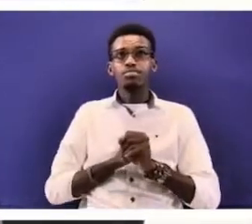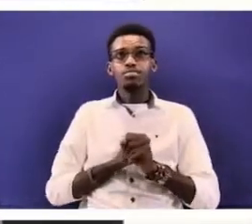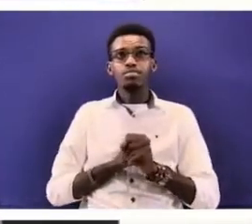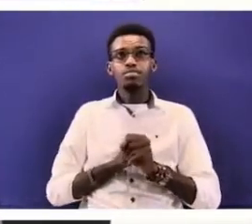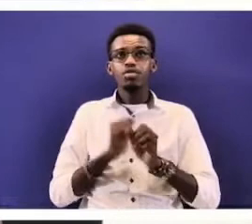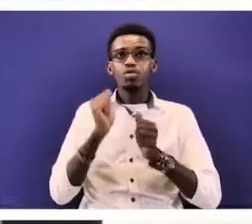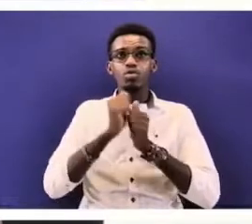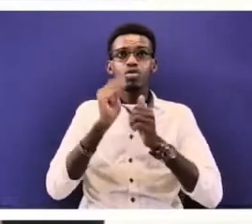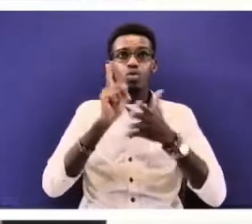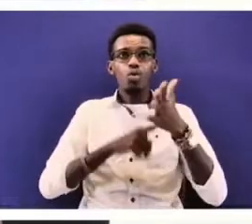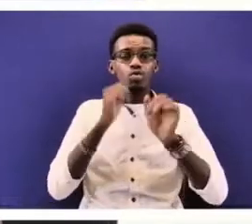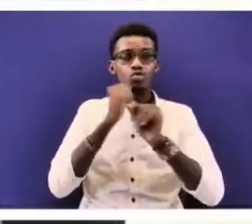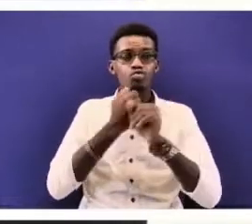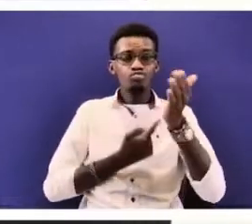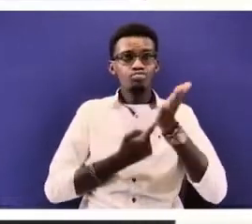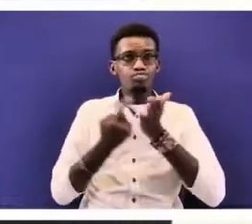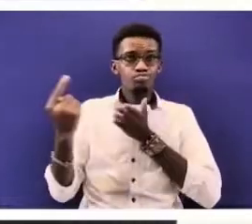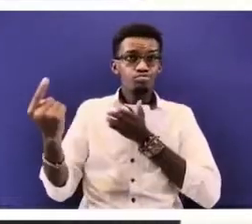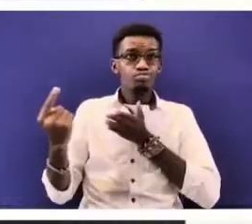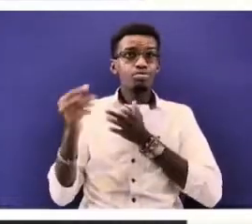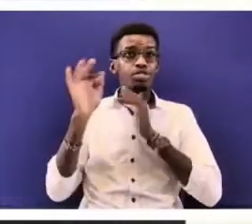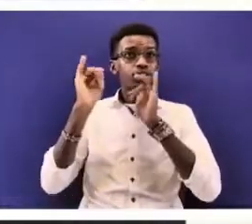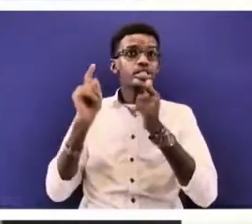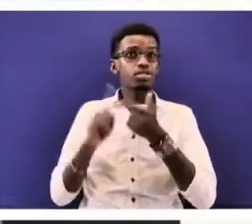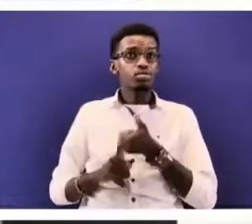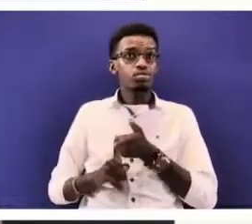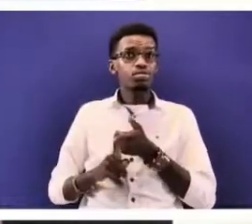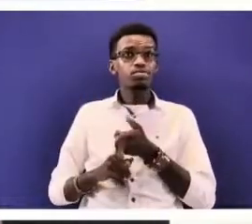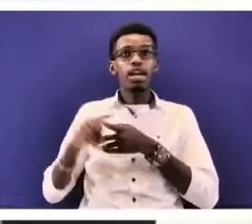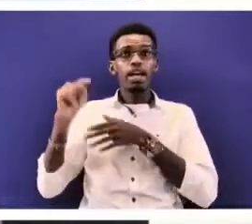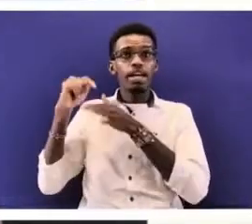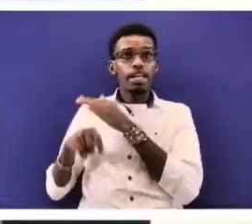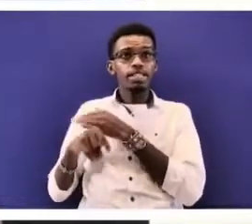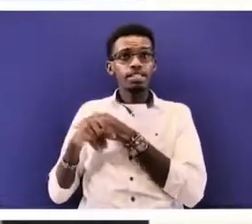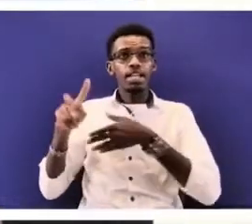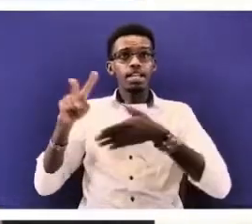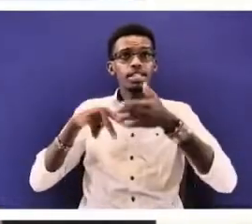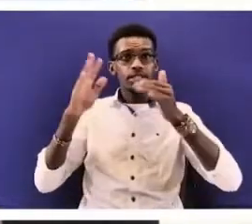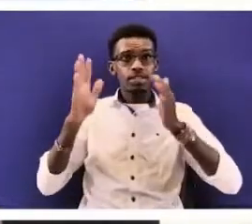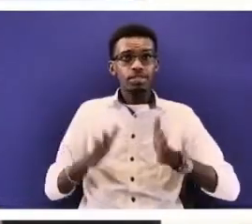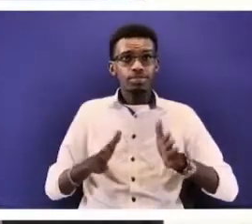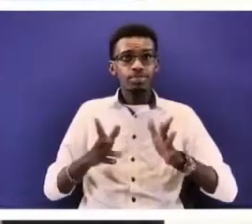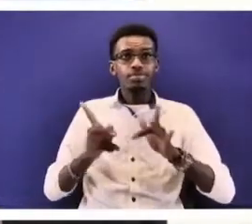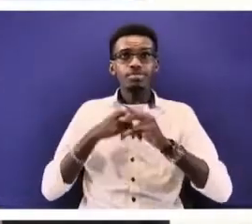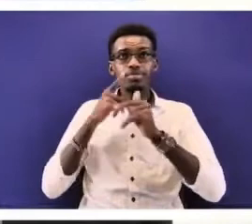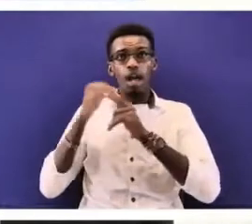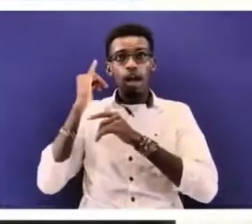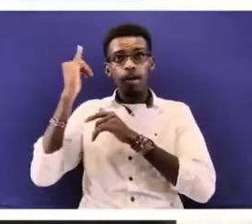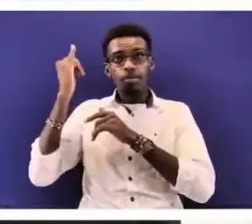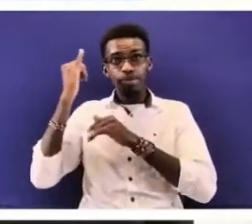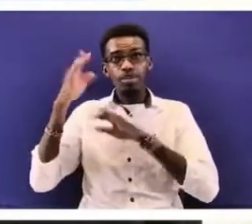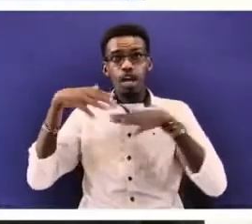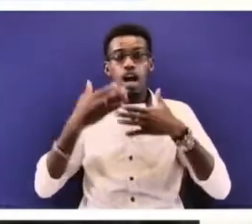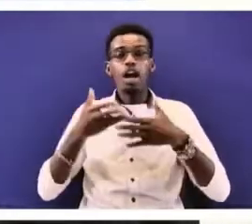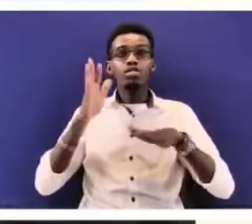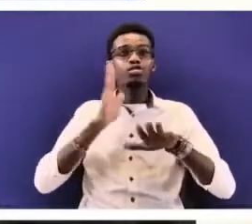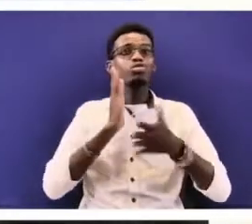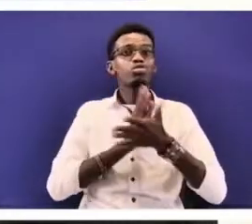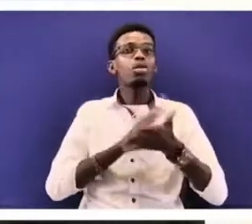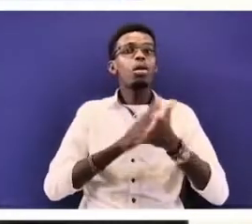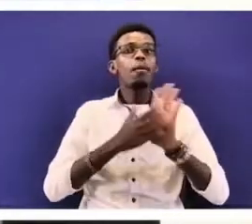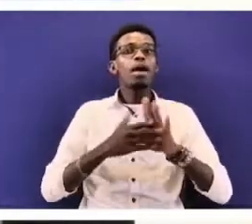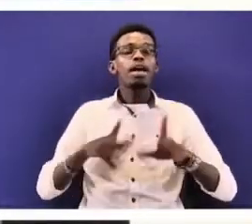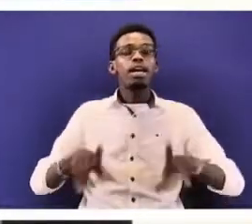throughout the whole week, dwelt inside of the reader, imagine how they would become a